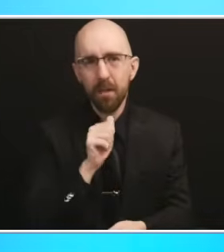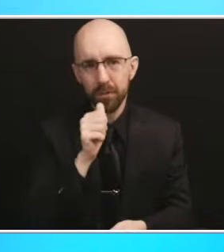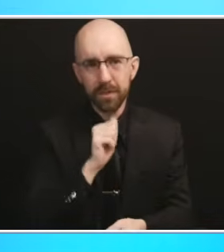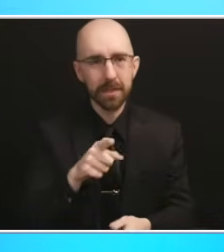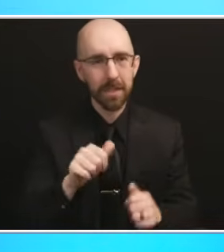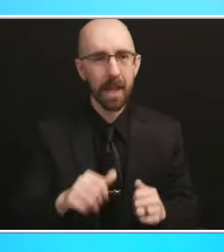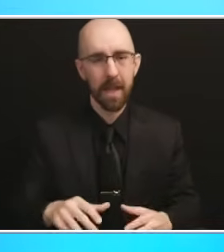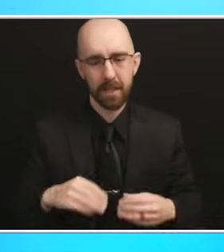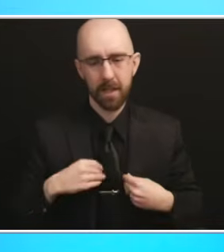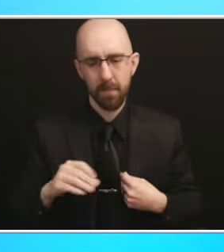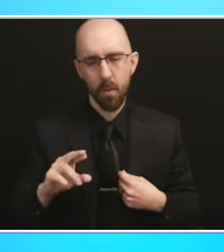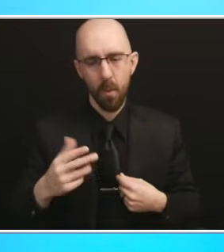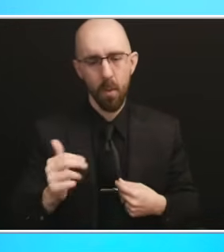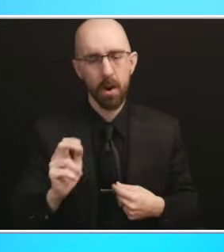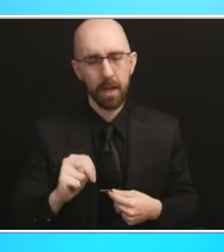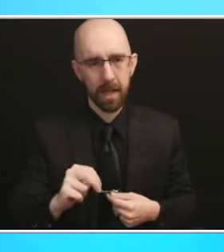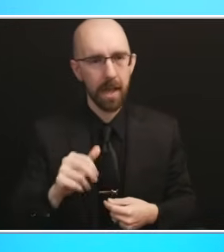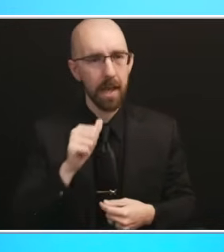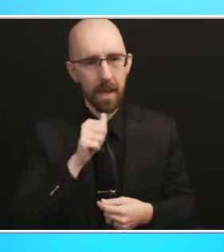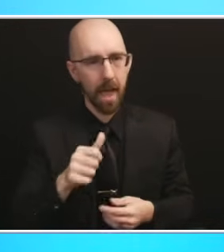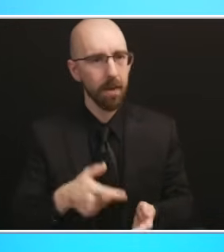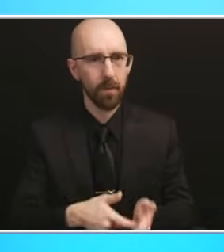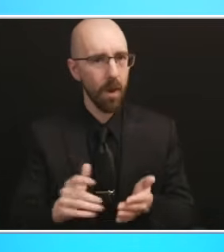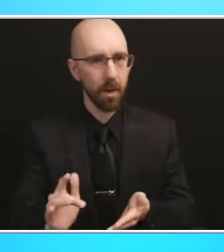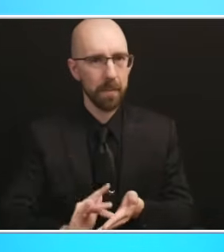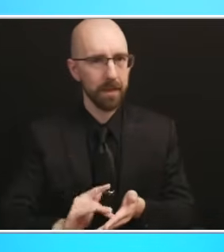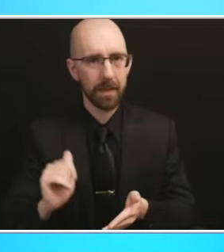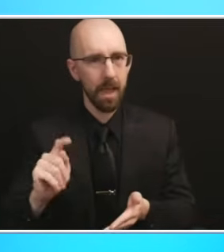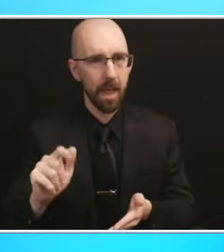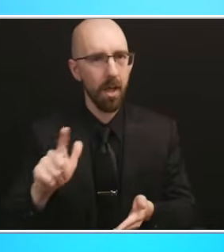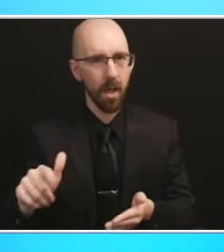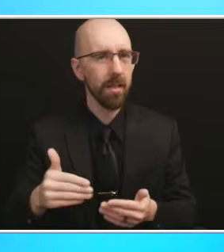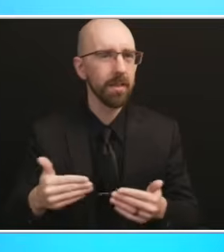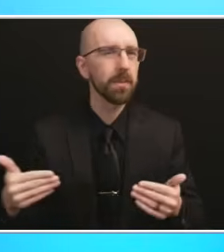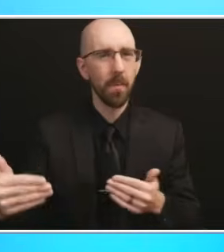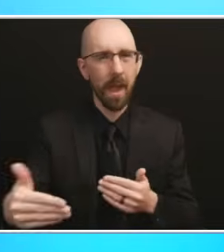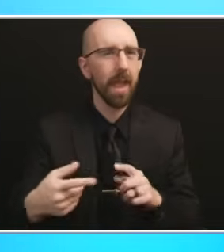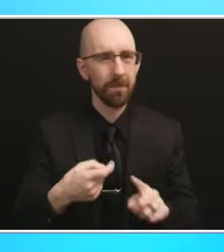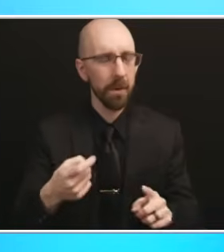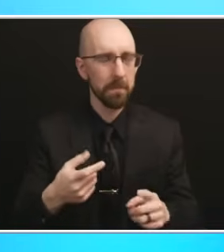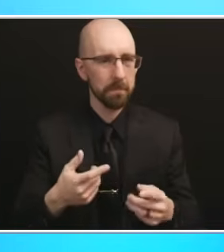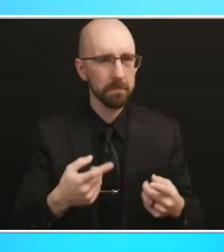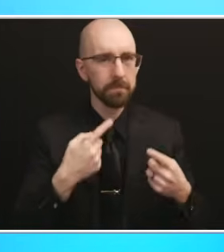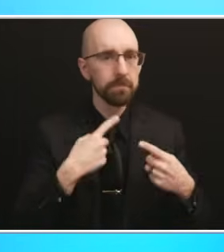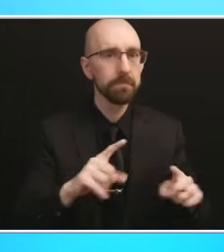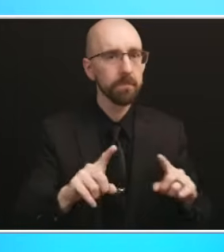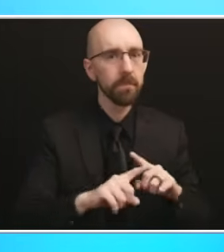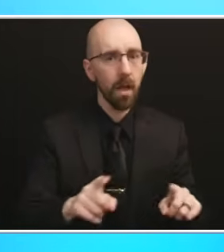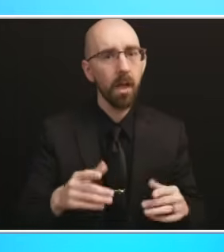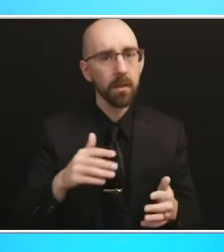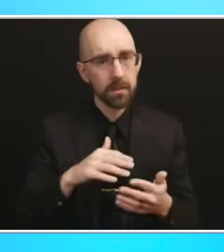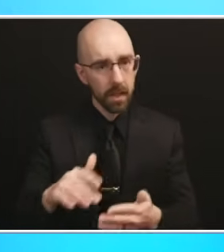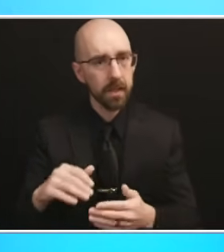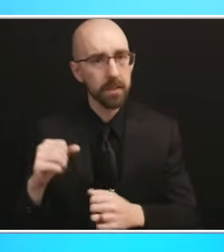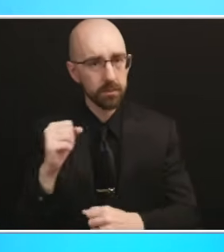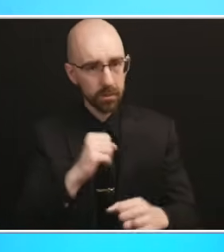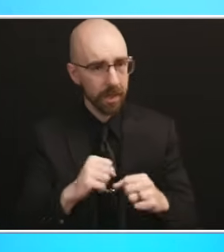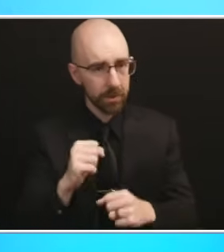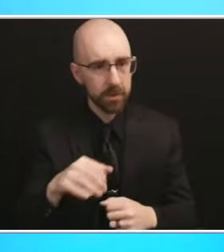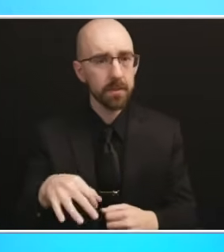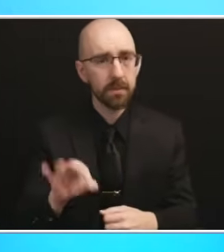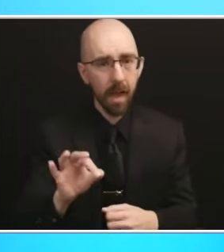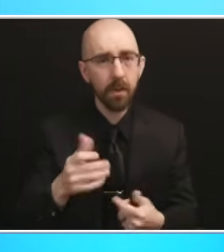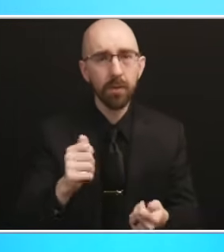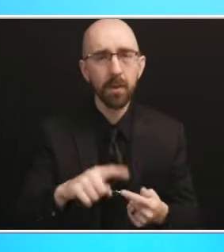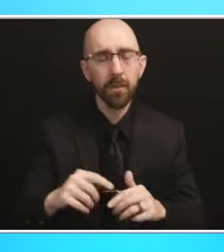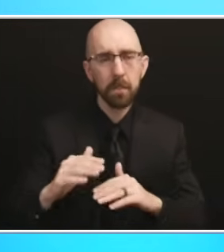from someone and not require medication. Still a ways off for prime time, but there have been studies and ways and strategies we've looked at trying to minimize the